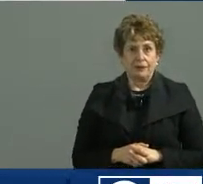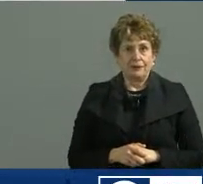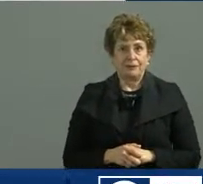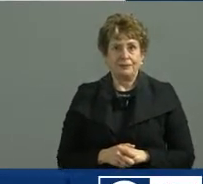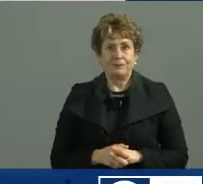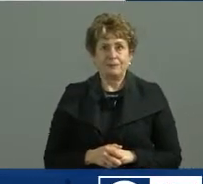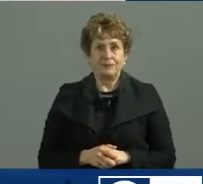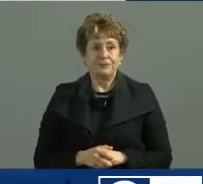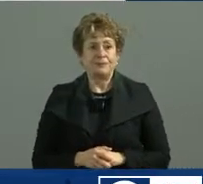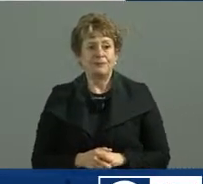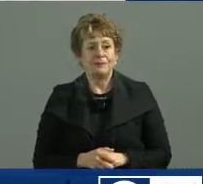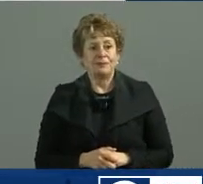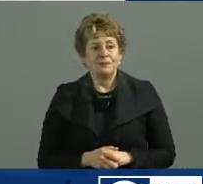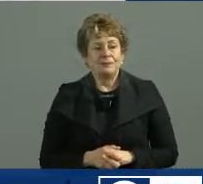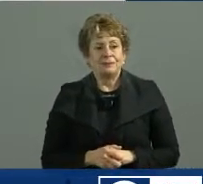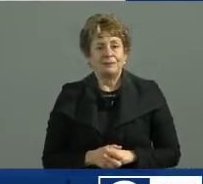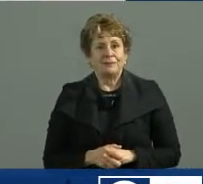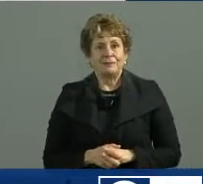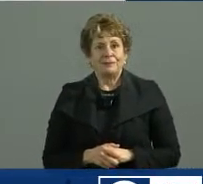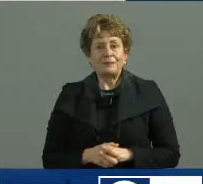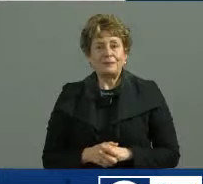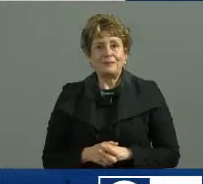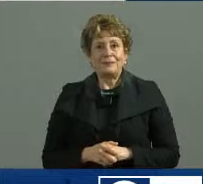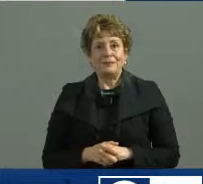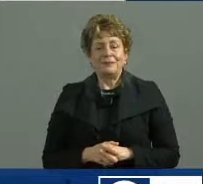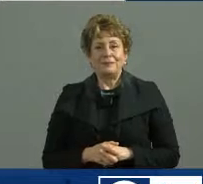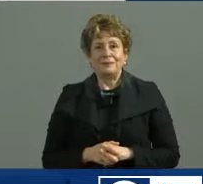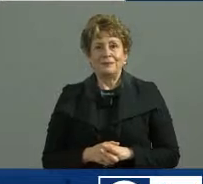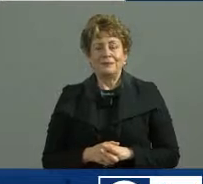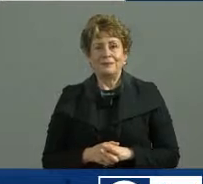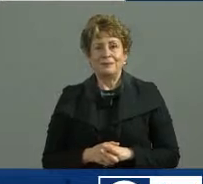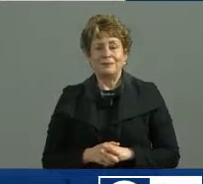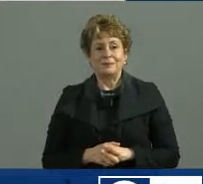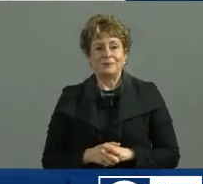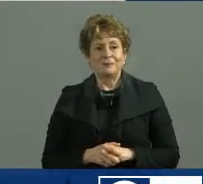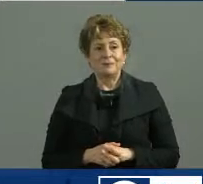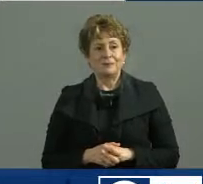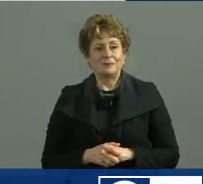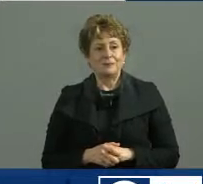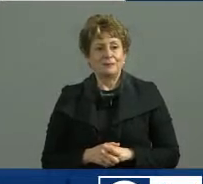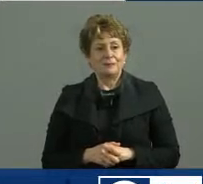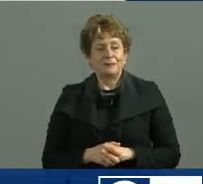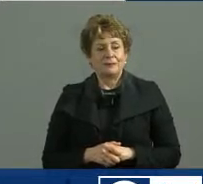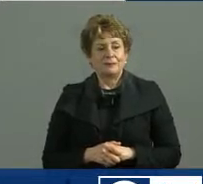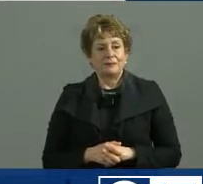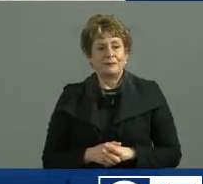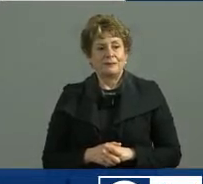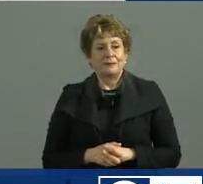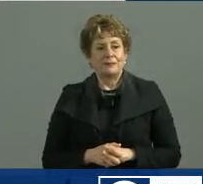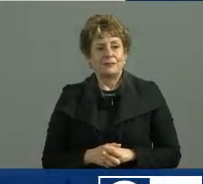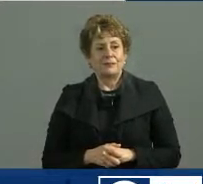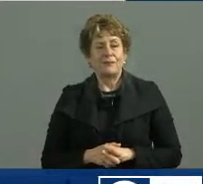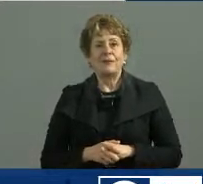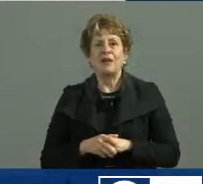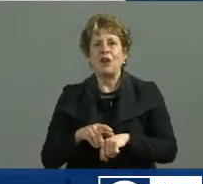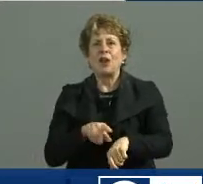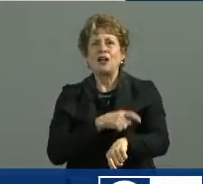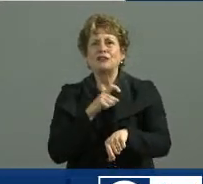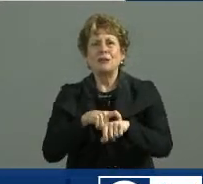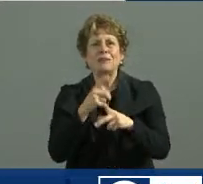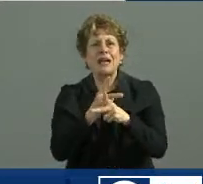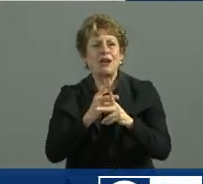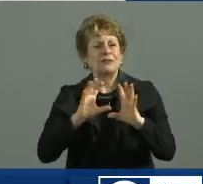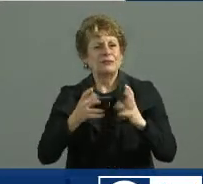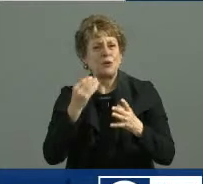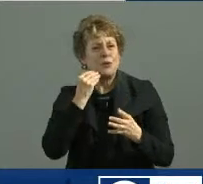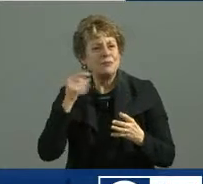Sorry, wrong thing. We have identified that long-term care facilities in Arizona are a priority. We know